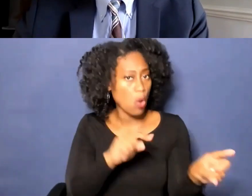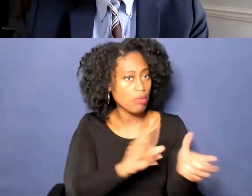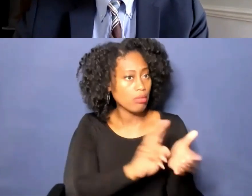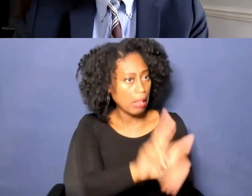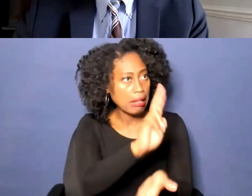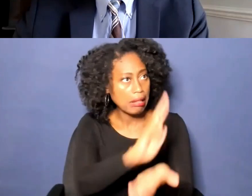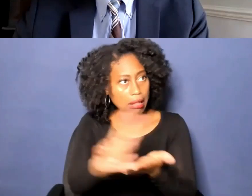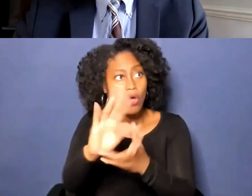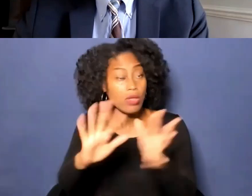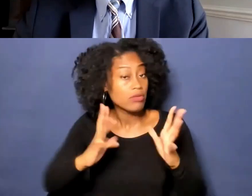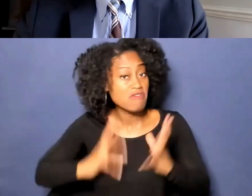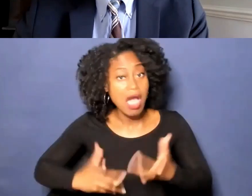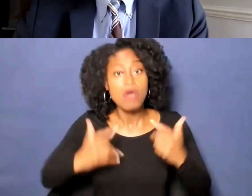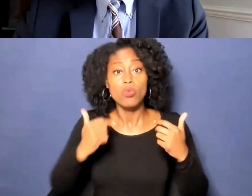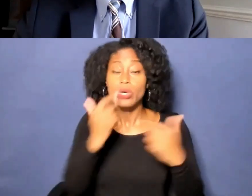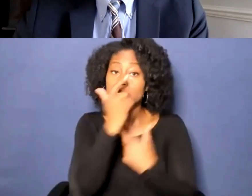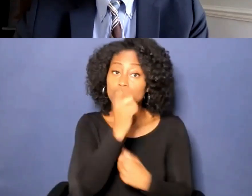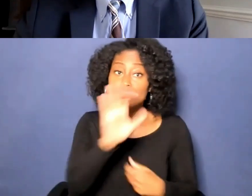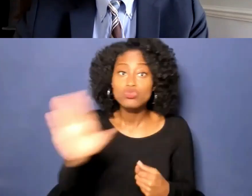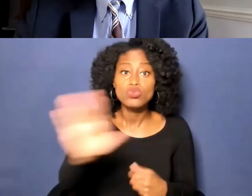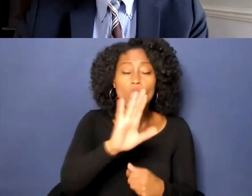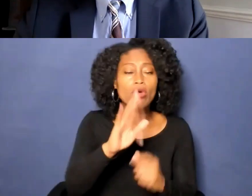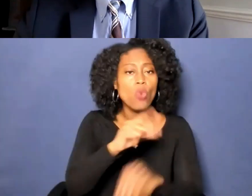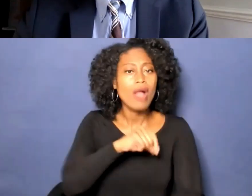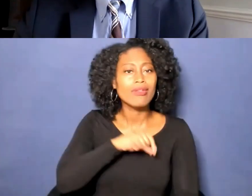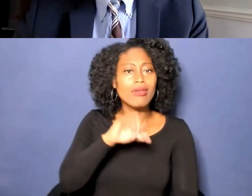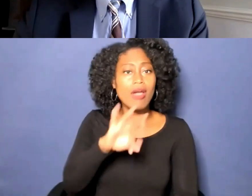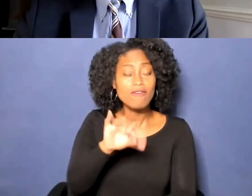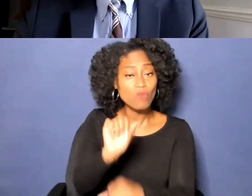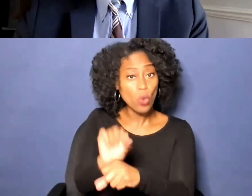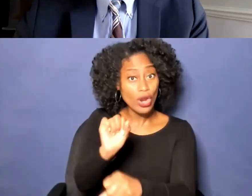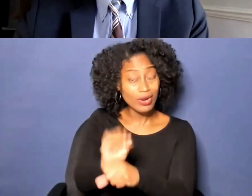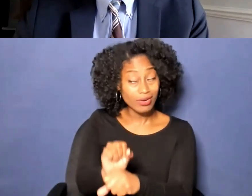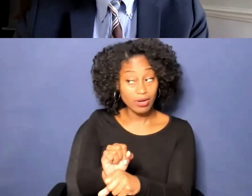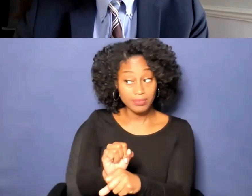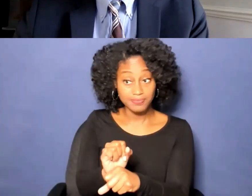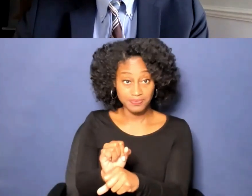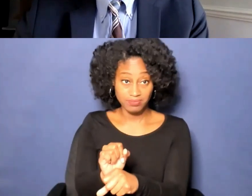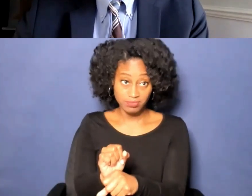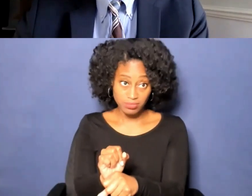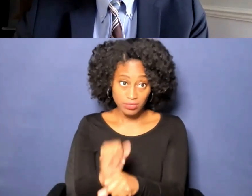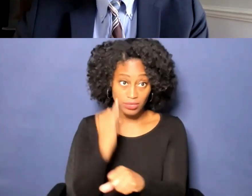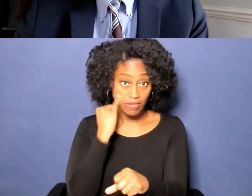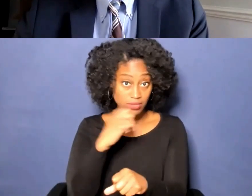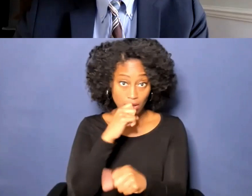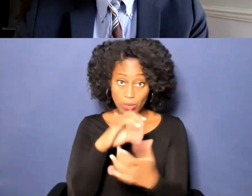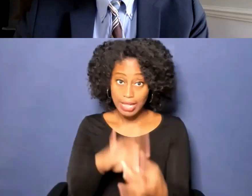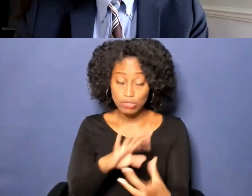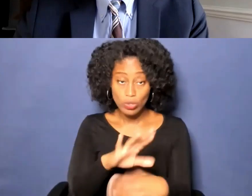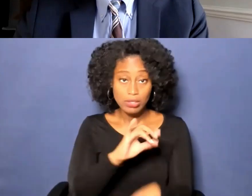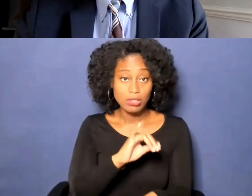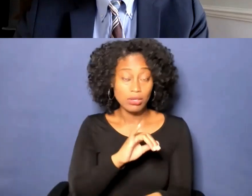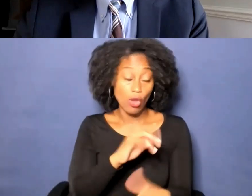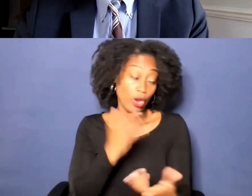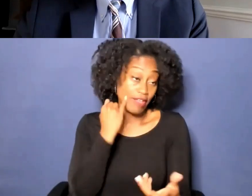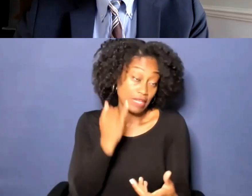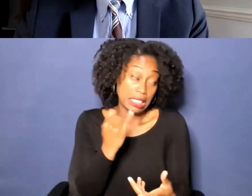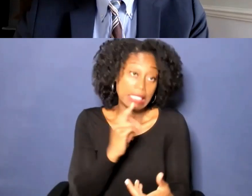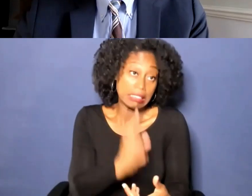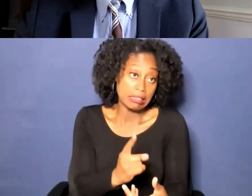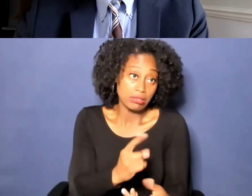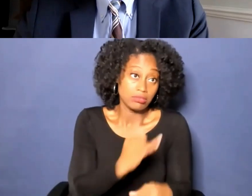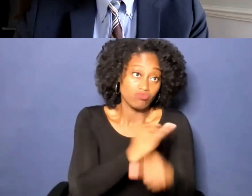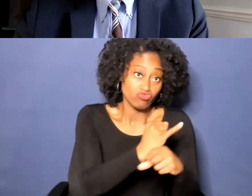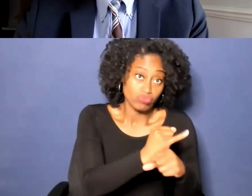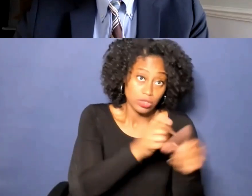Yes, that work is done in US institutions. If it is collaborative with someone outside of the United States, it